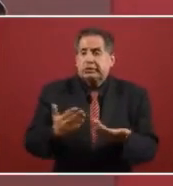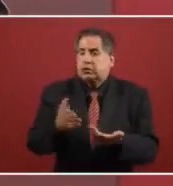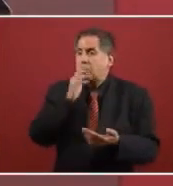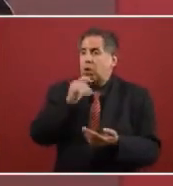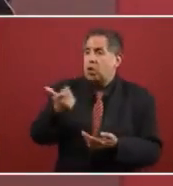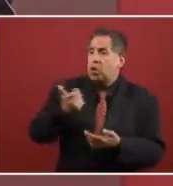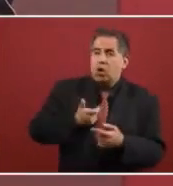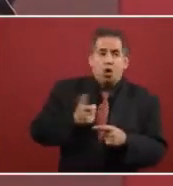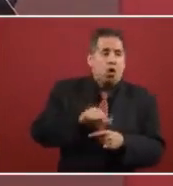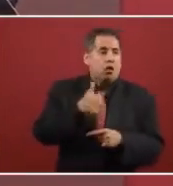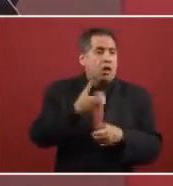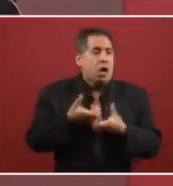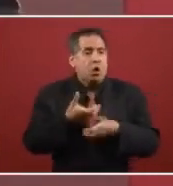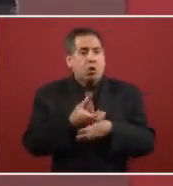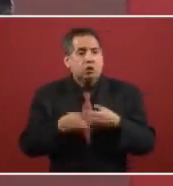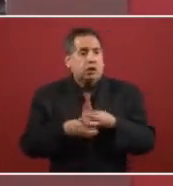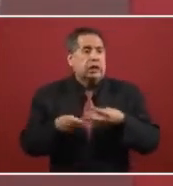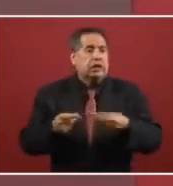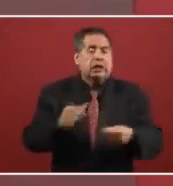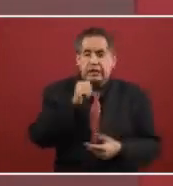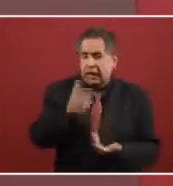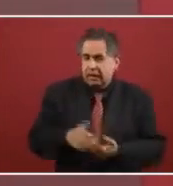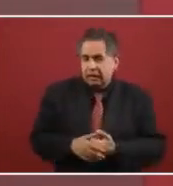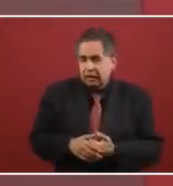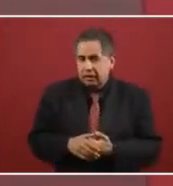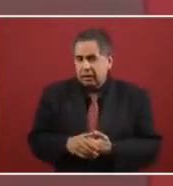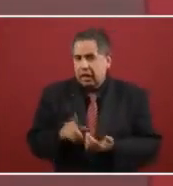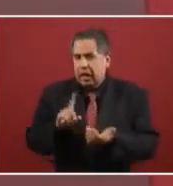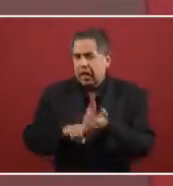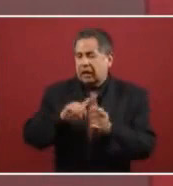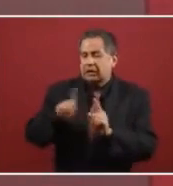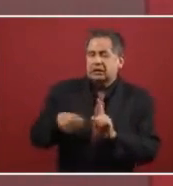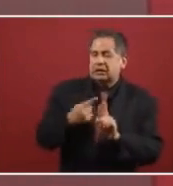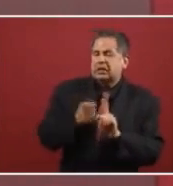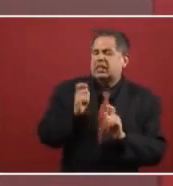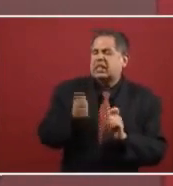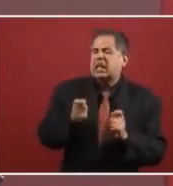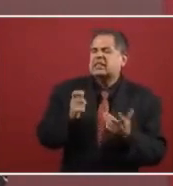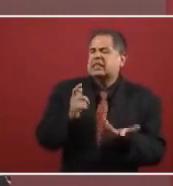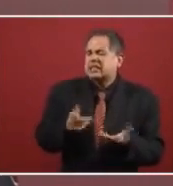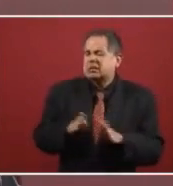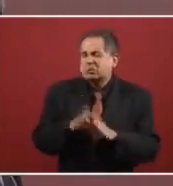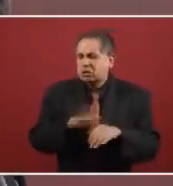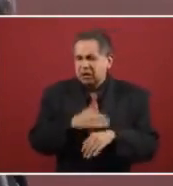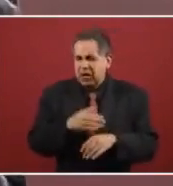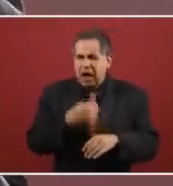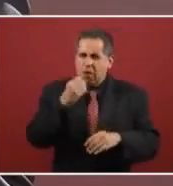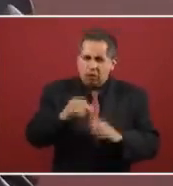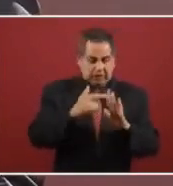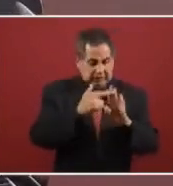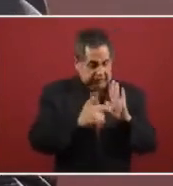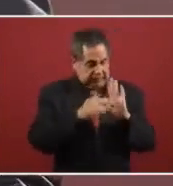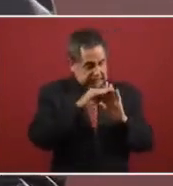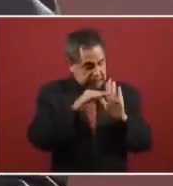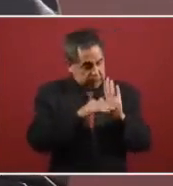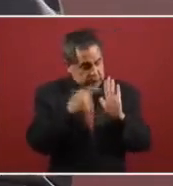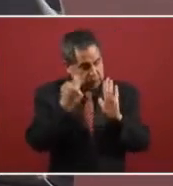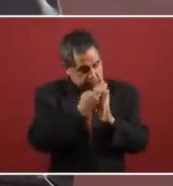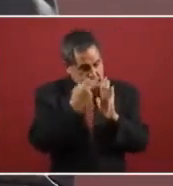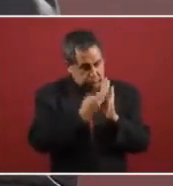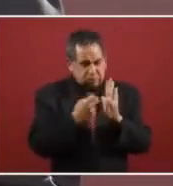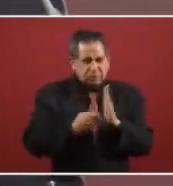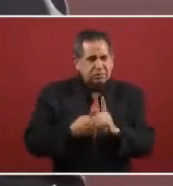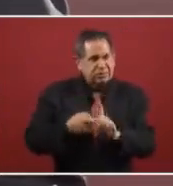Because that's what the stimulus is for. So what's behind that? Why like that? We're talking